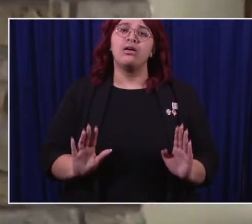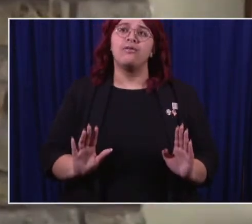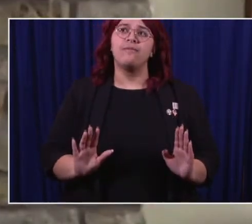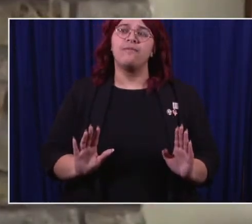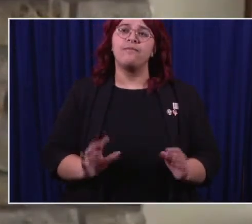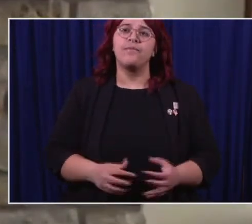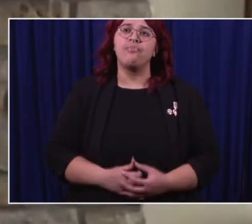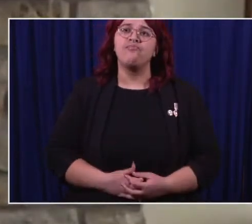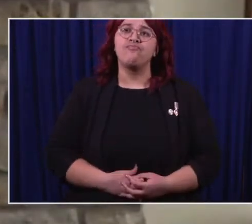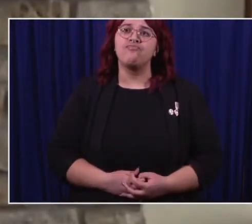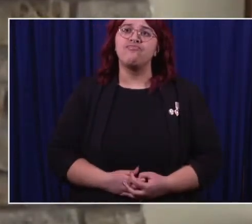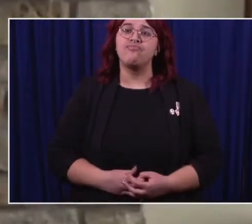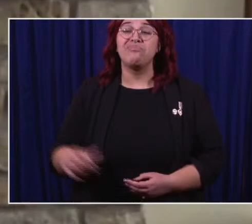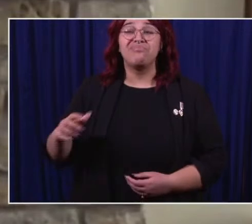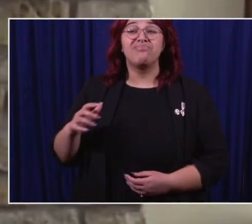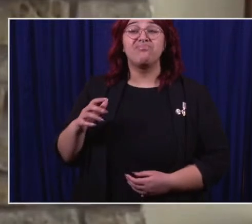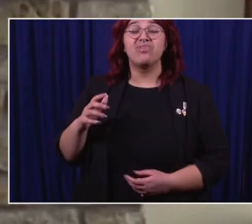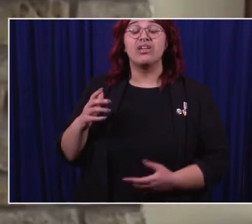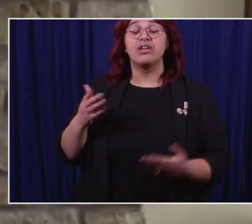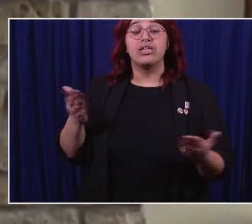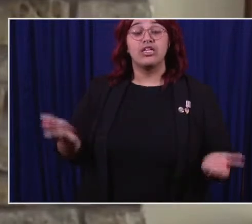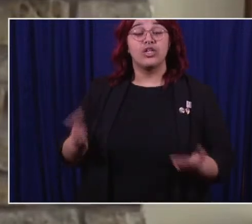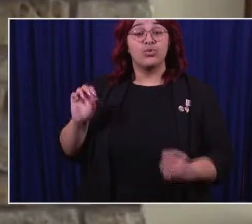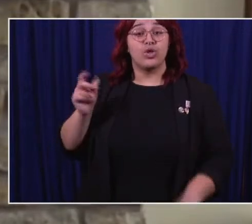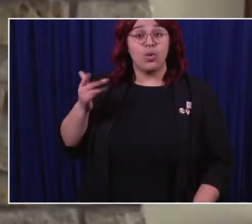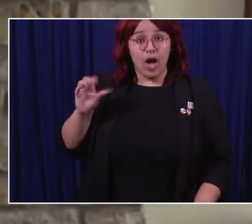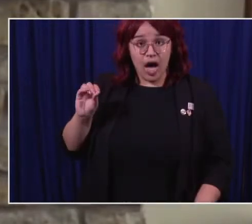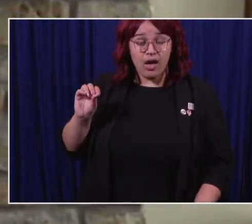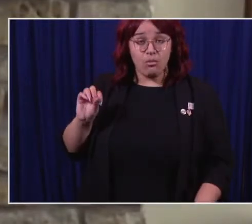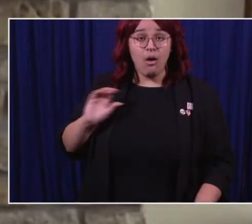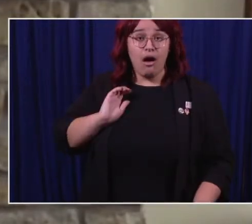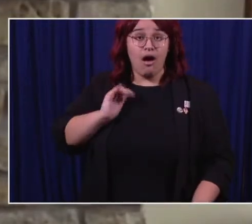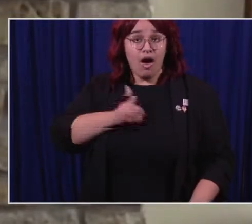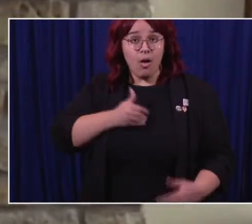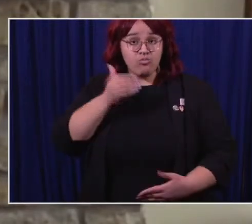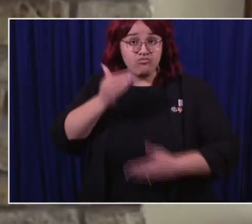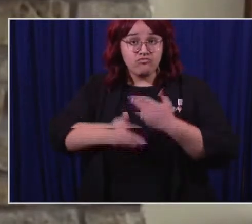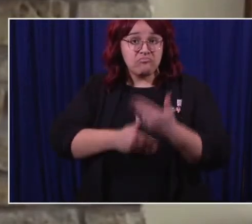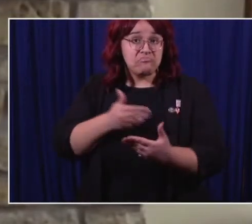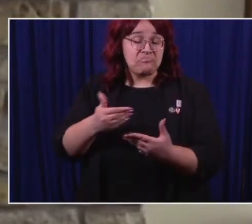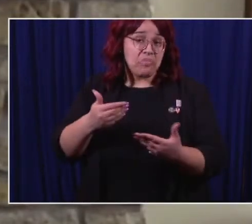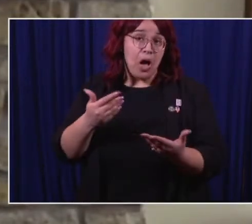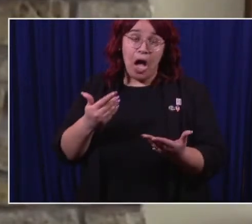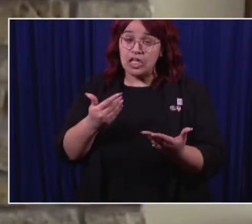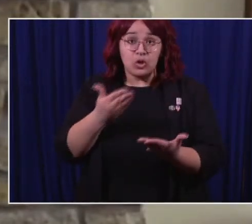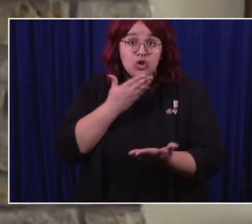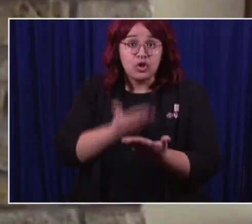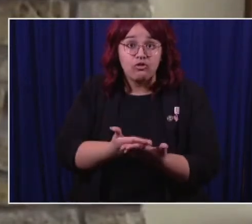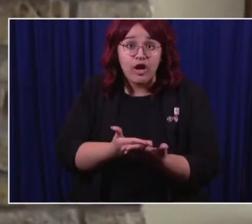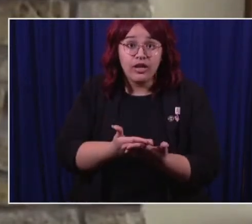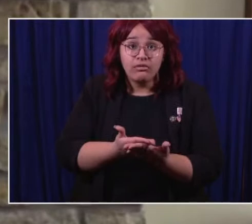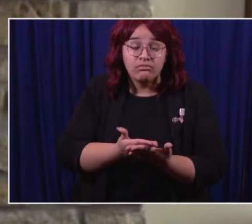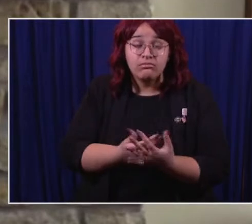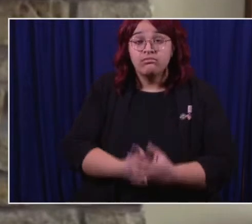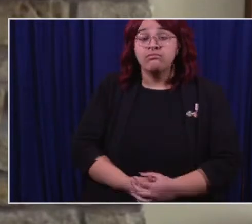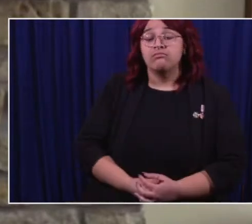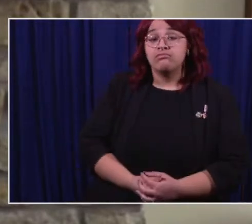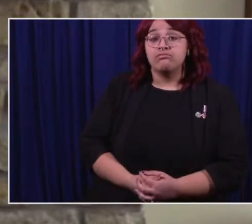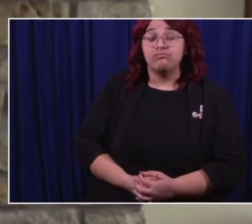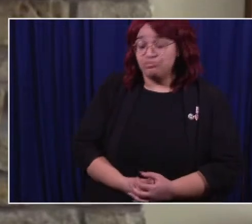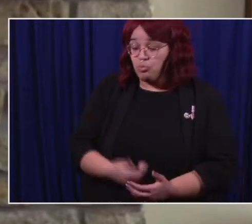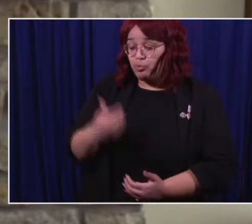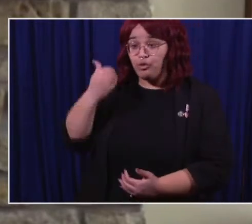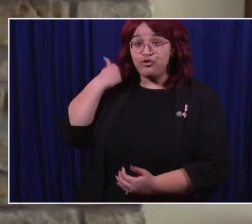think overall in the state we're doing well. I know we're doing very well. We've taken the number of kids who were